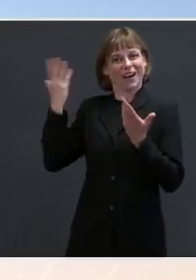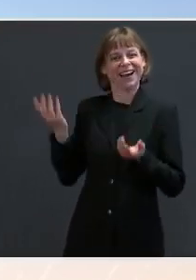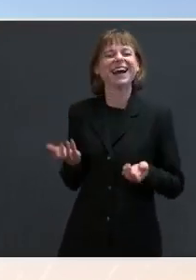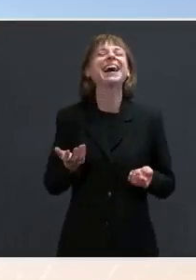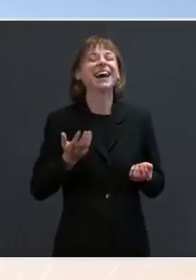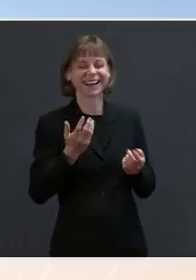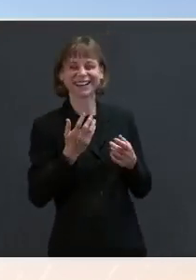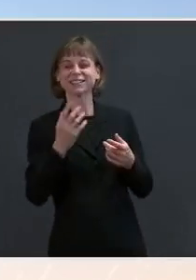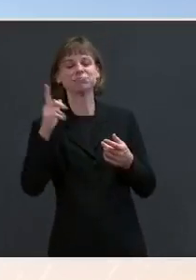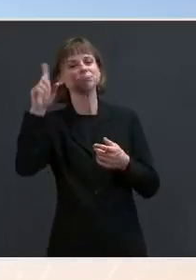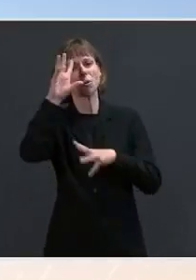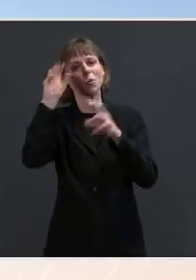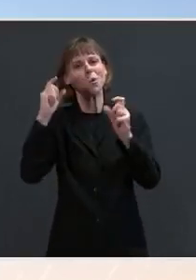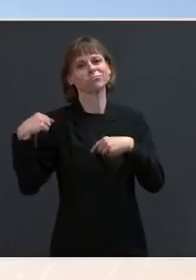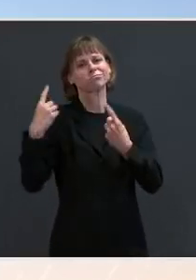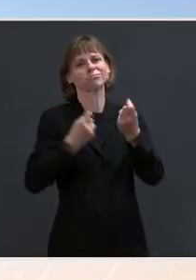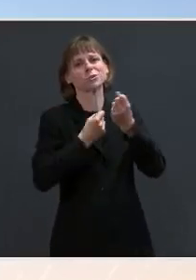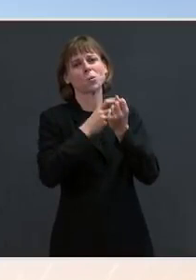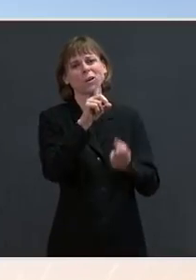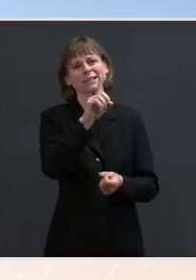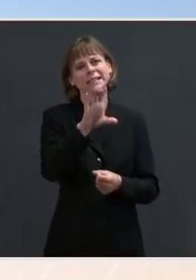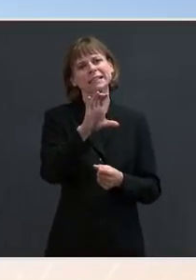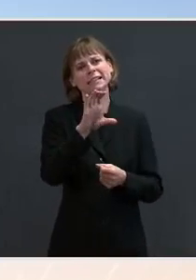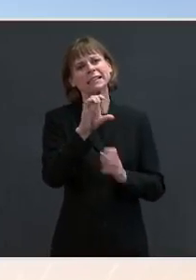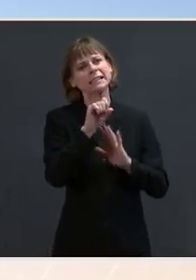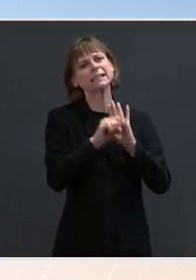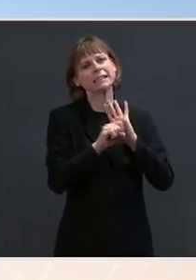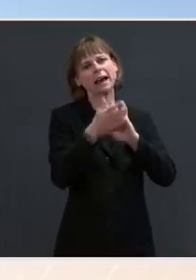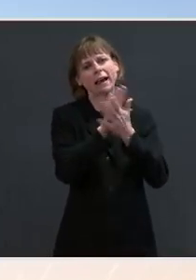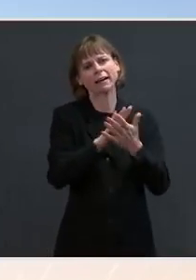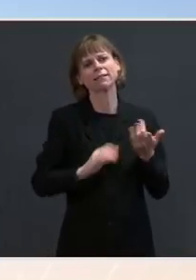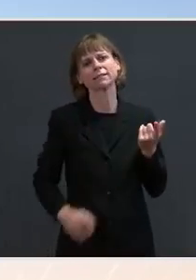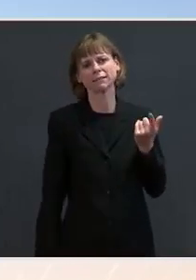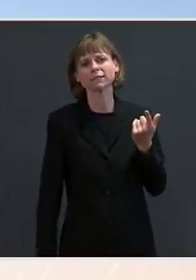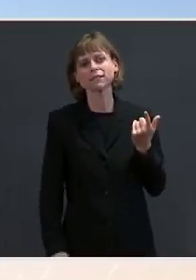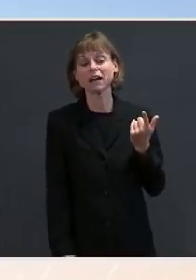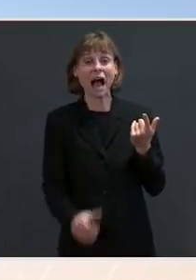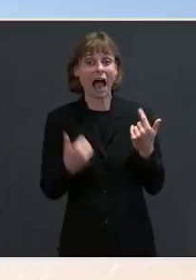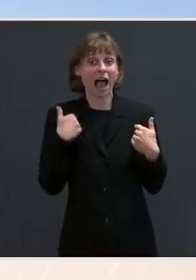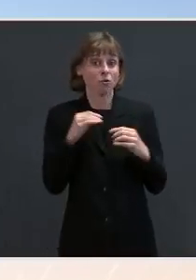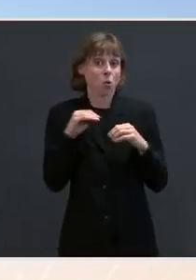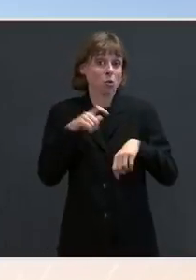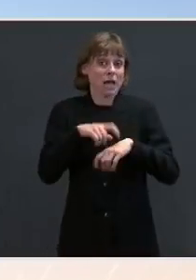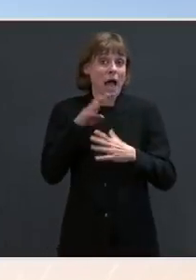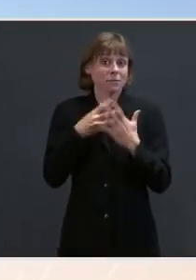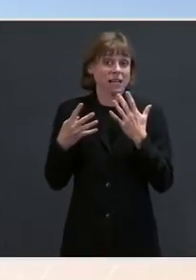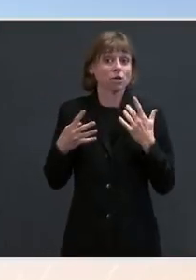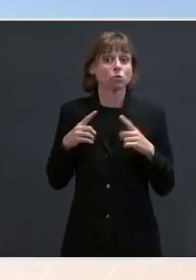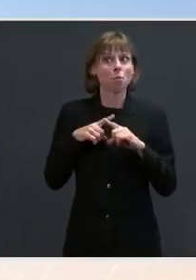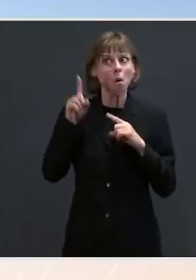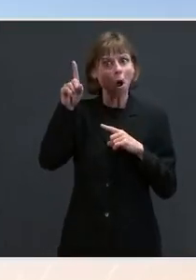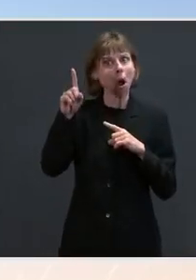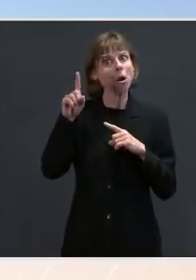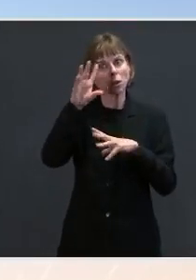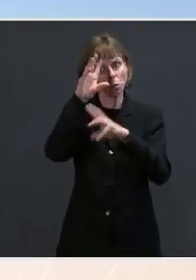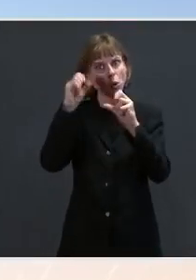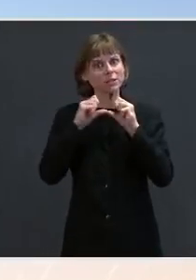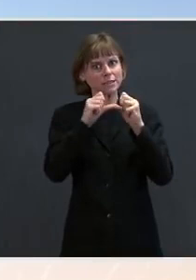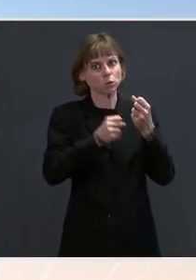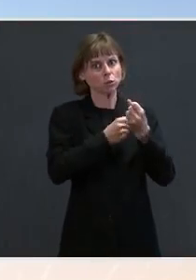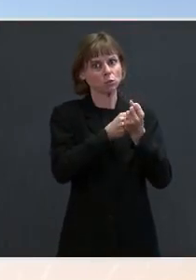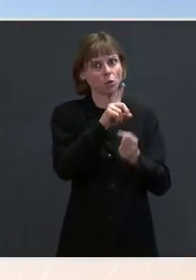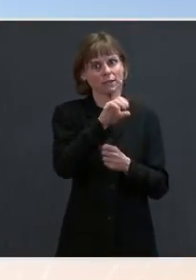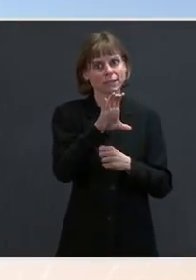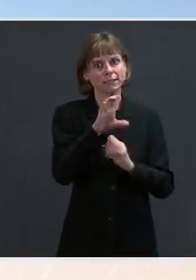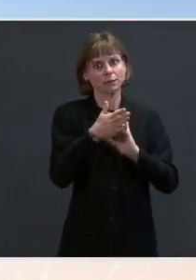has long supported DC statehood. I don't have a deadline or a timeline on that, April, but it's something he continues to support. And lastly, on